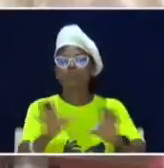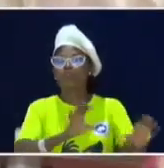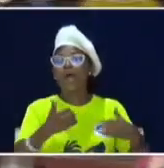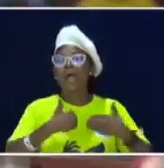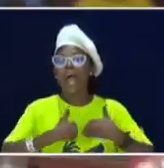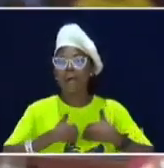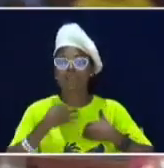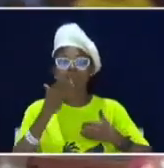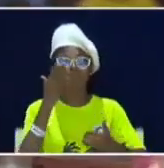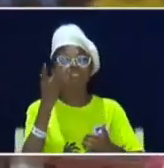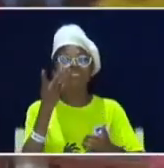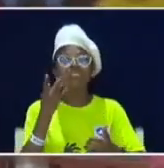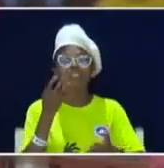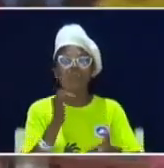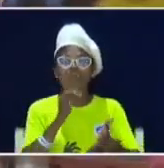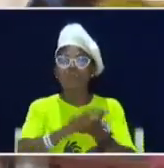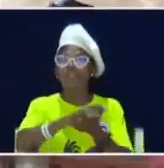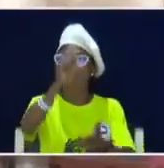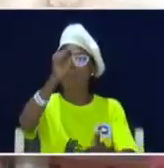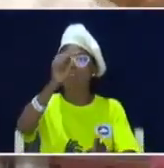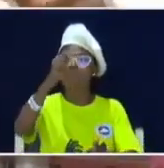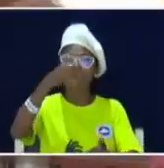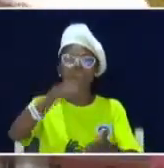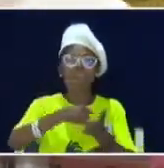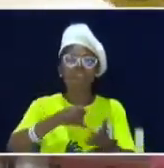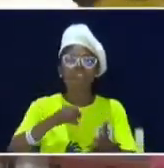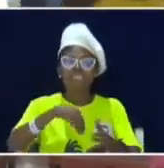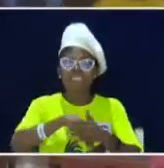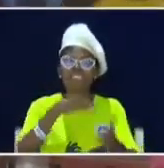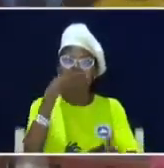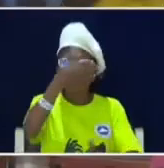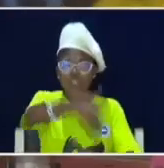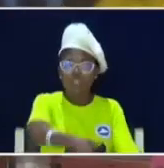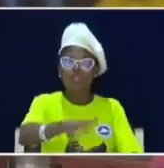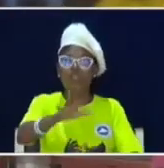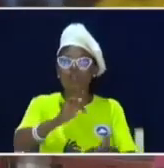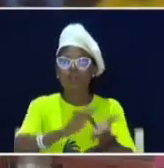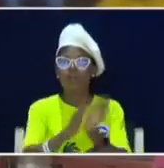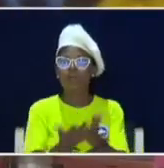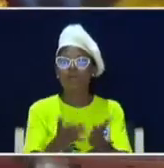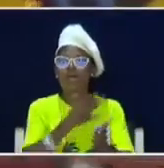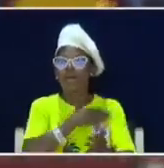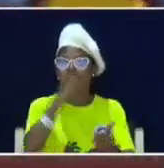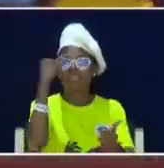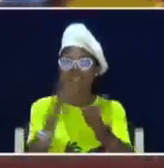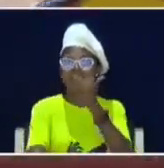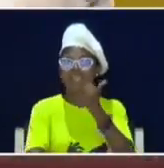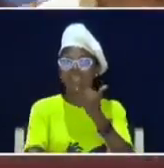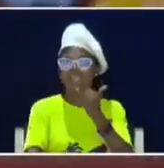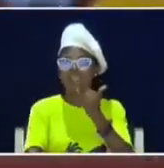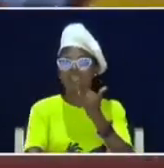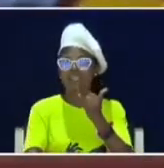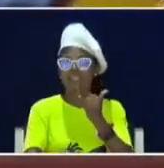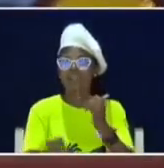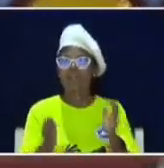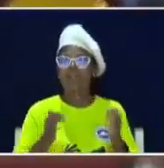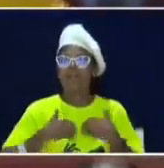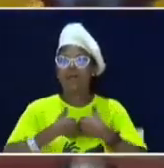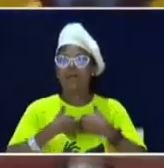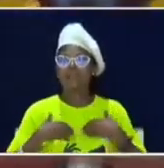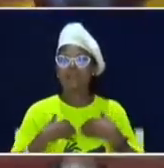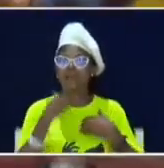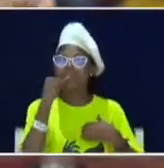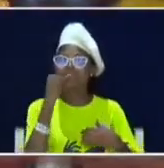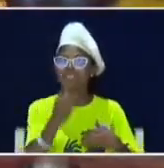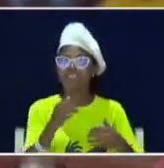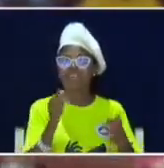witness? Is it in your Bible? And then the last, in no particular order,